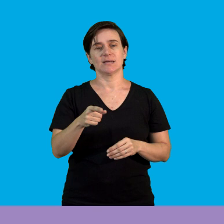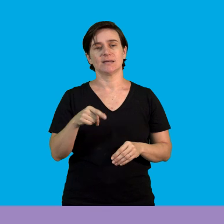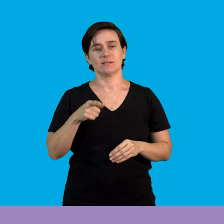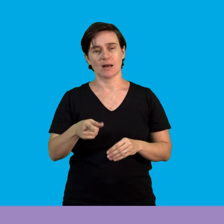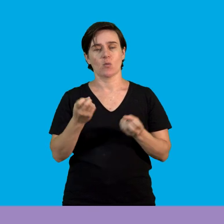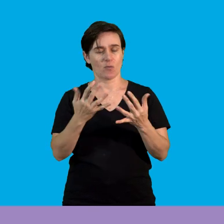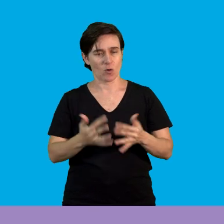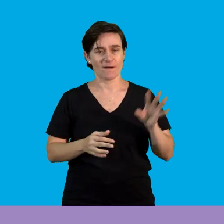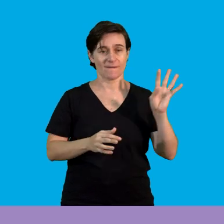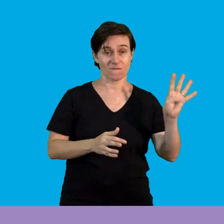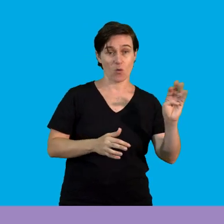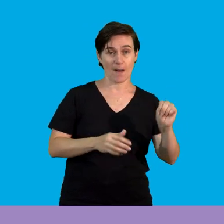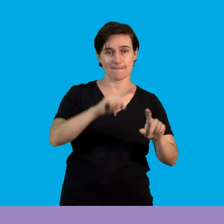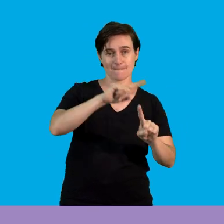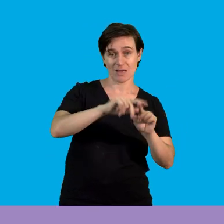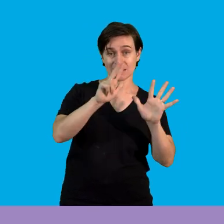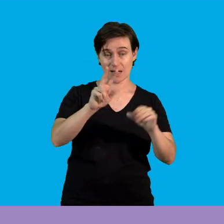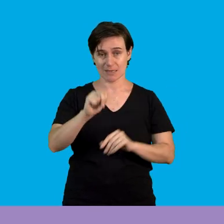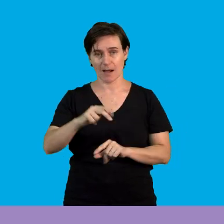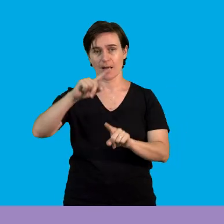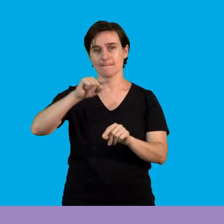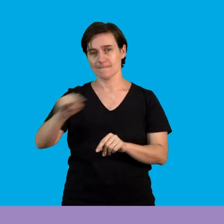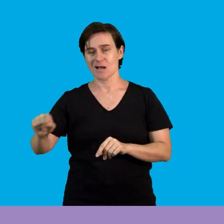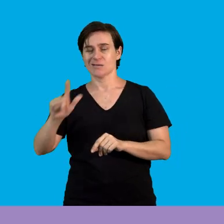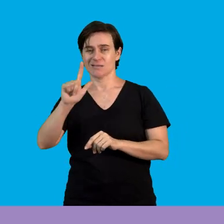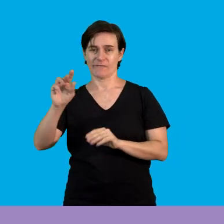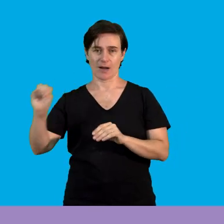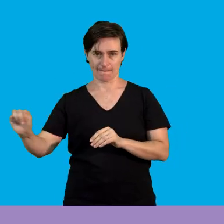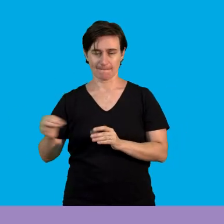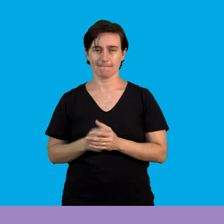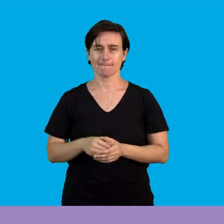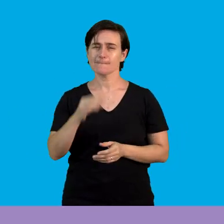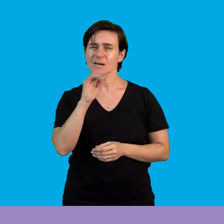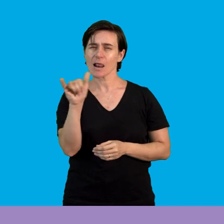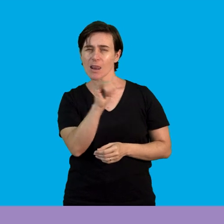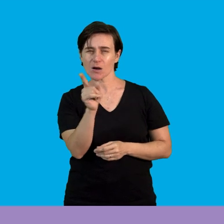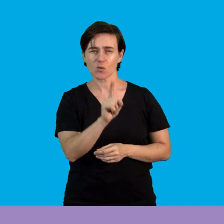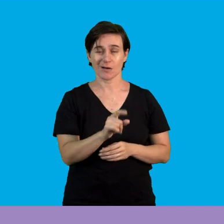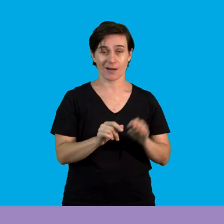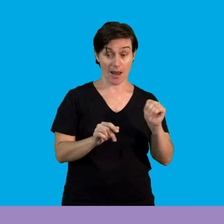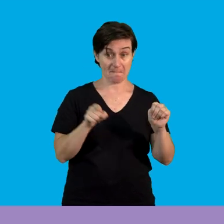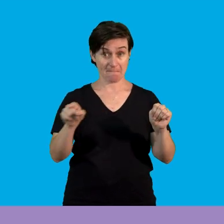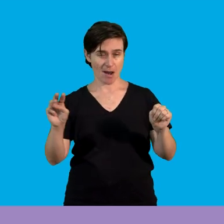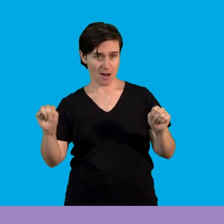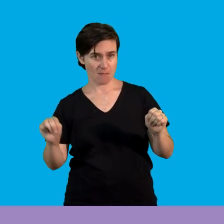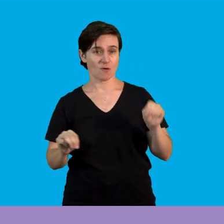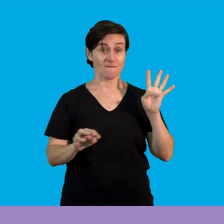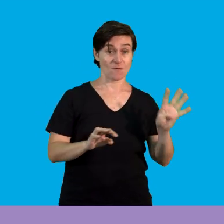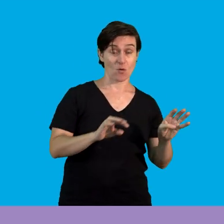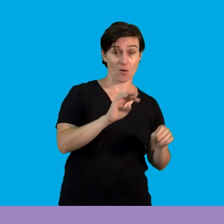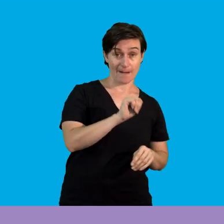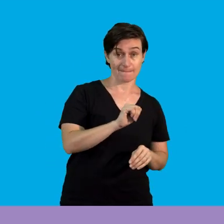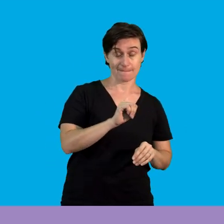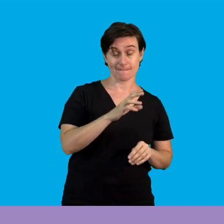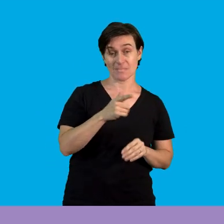and then minus m, 7m, sorry. Then the like terms are m and